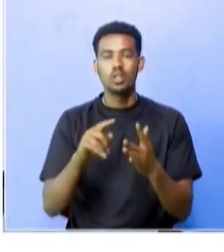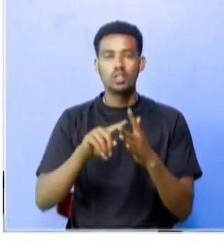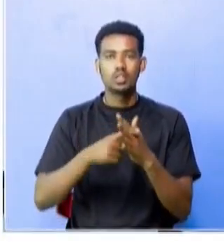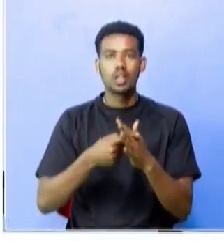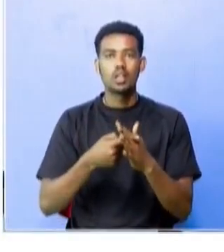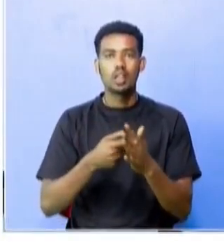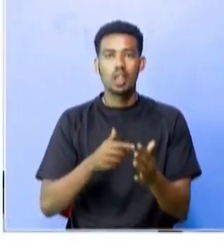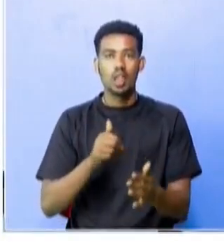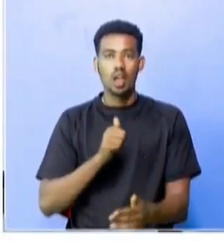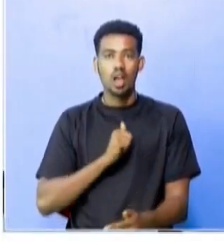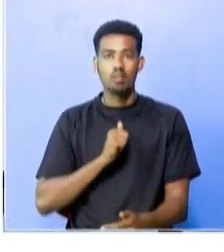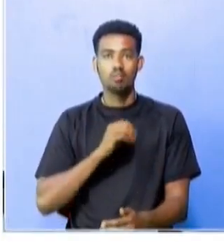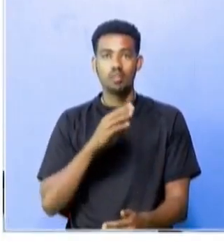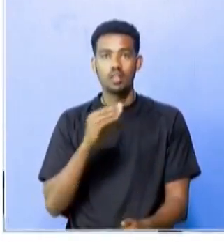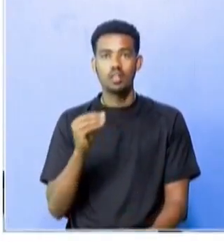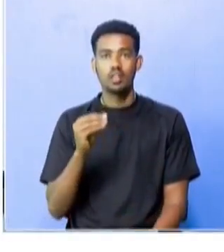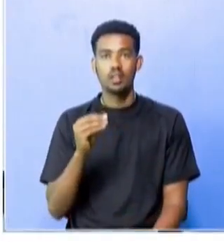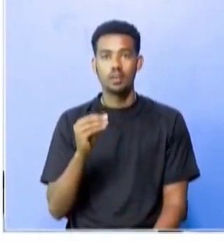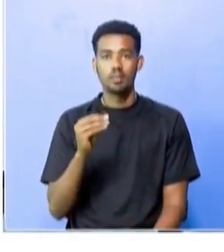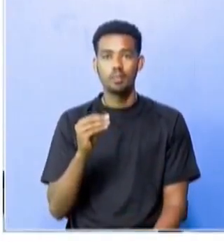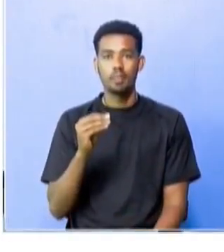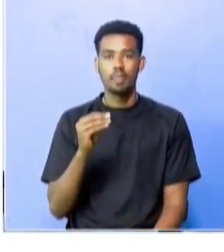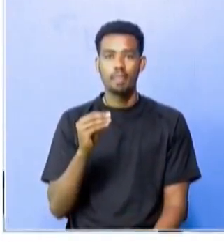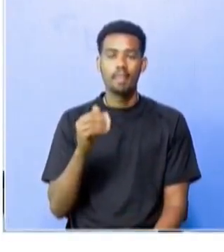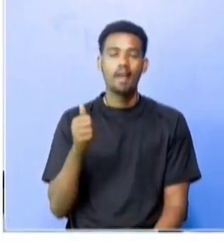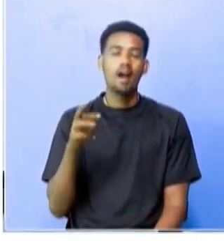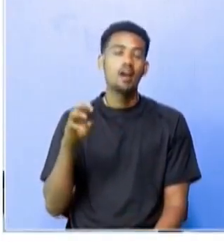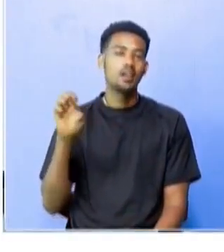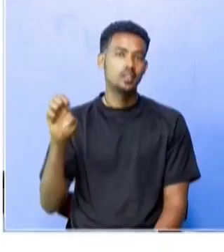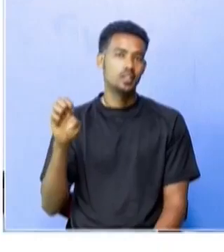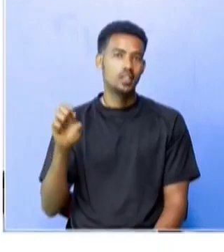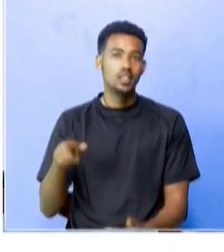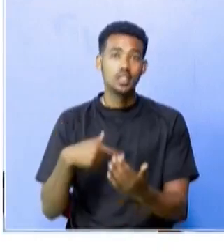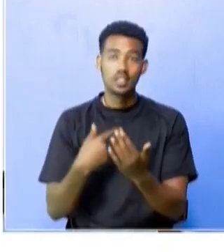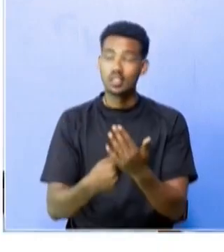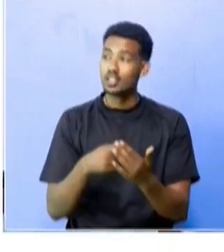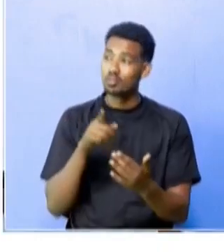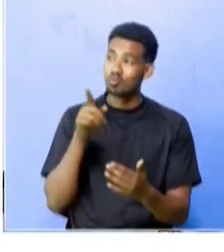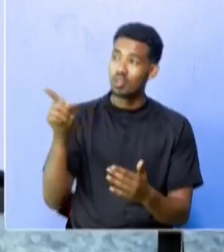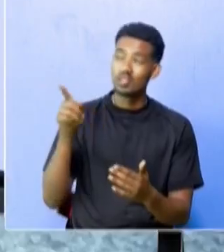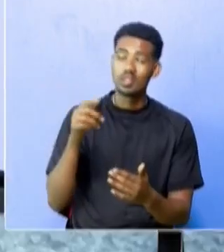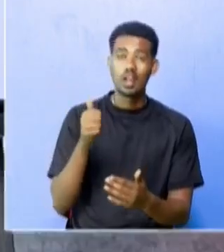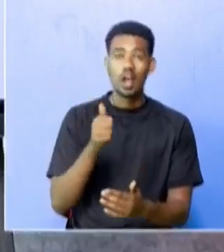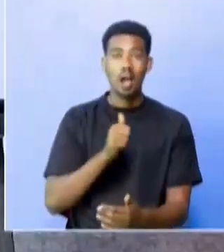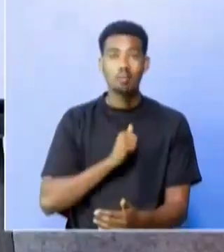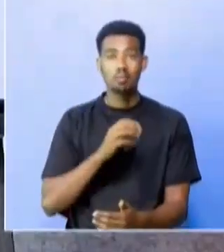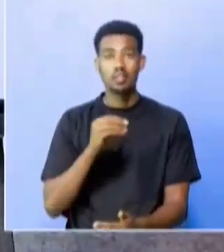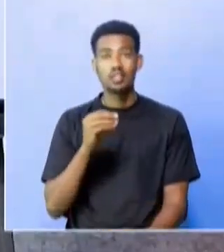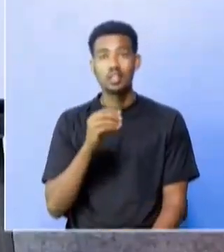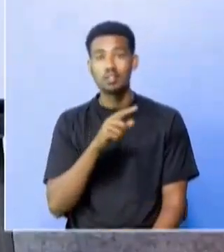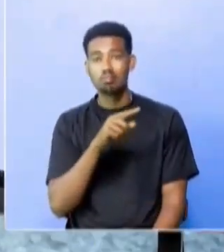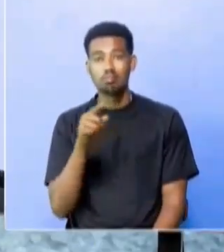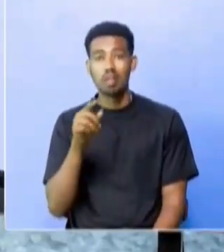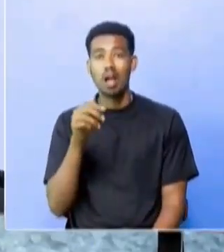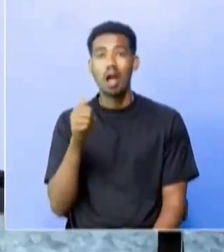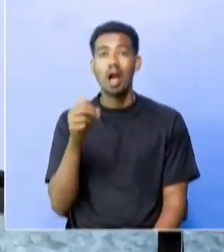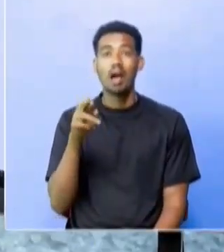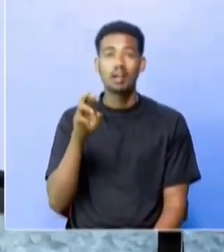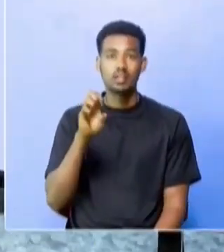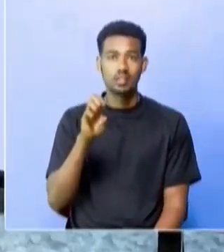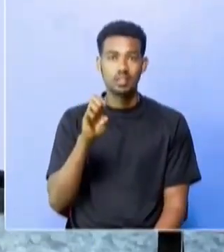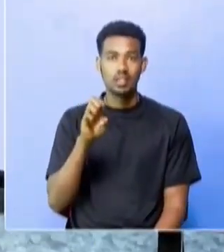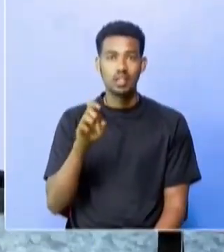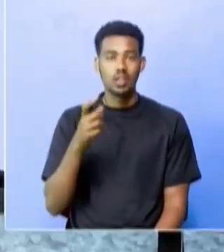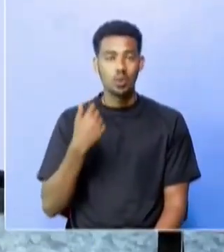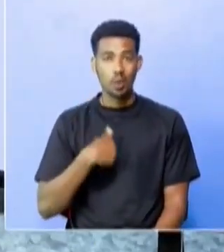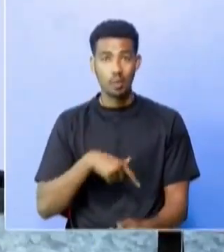and we'll close it with are. So here is and are. So when